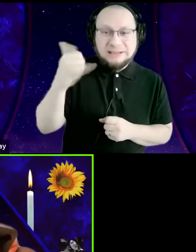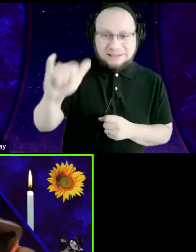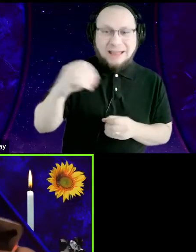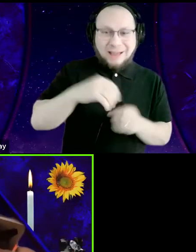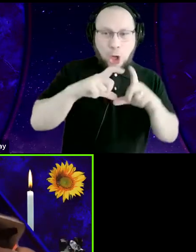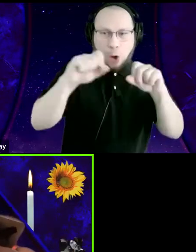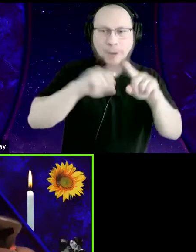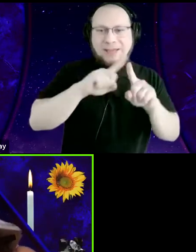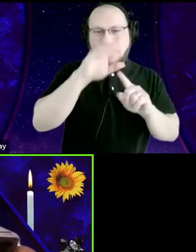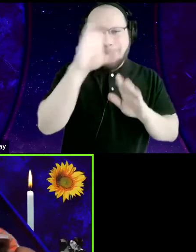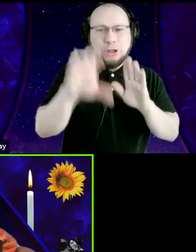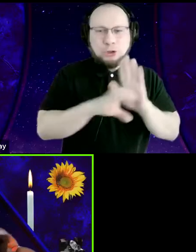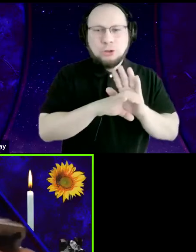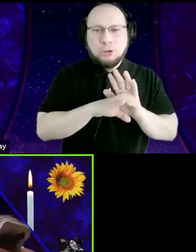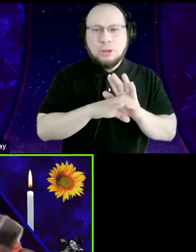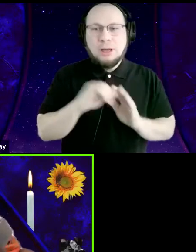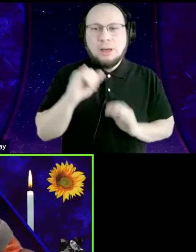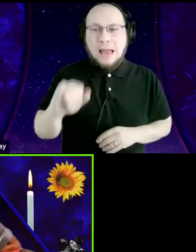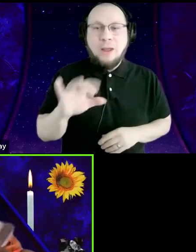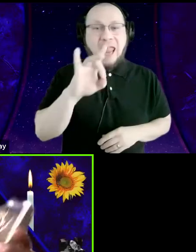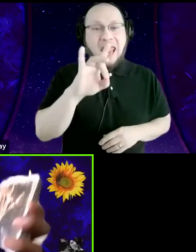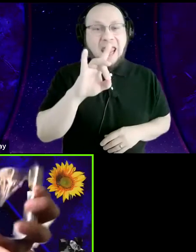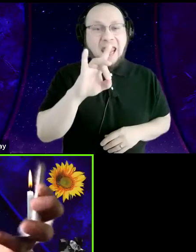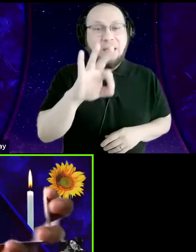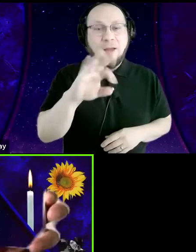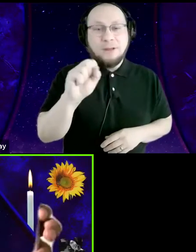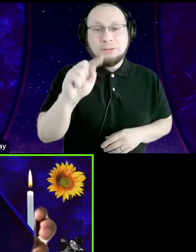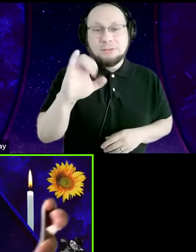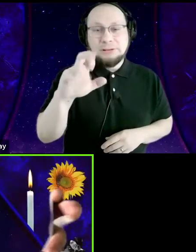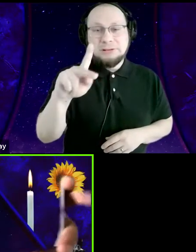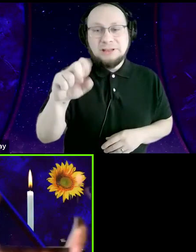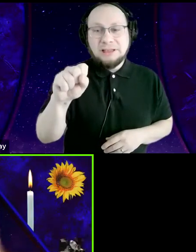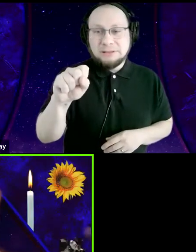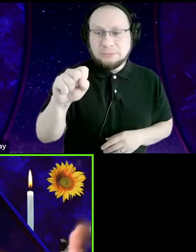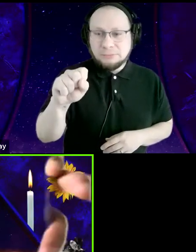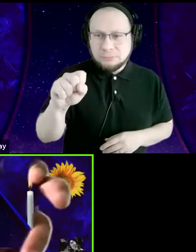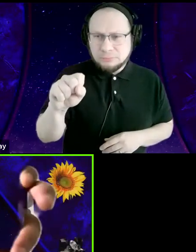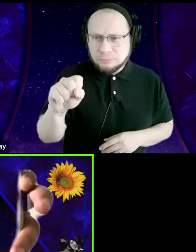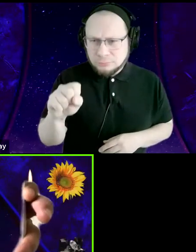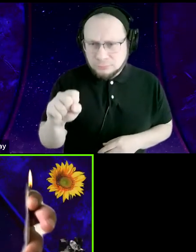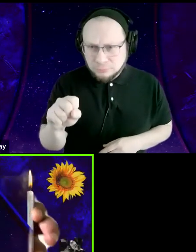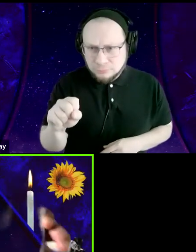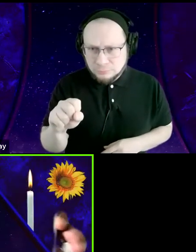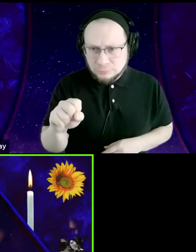then you have here the Eight of Sticks instead. And so the